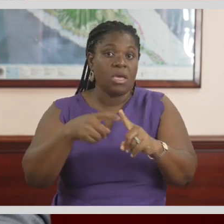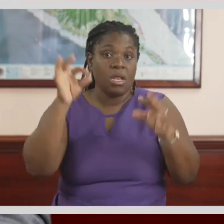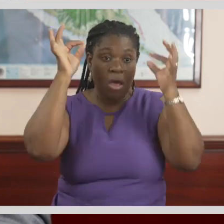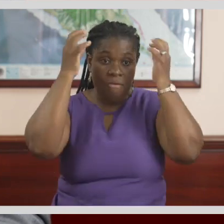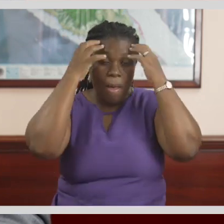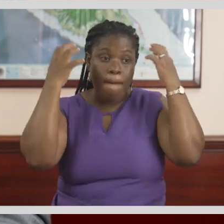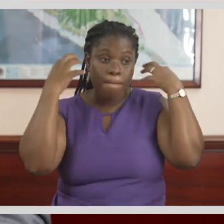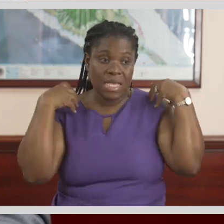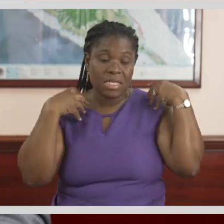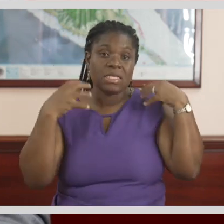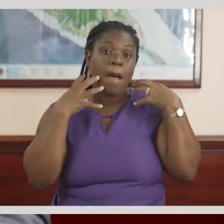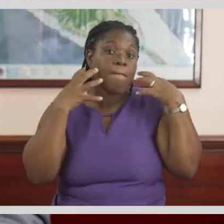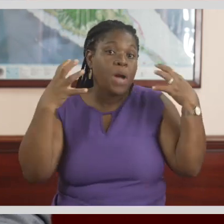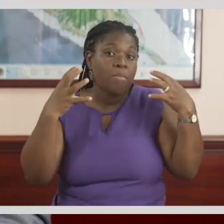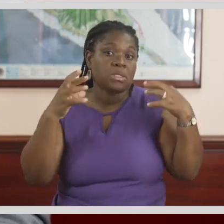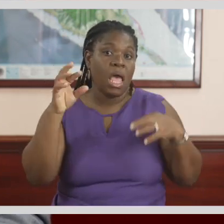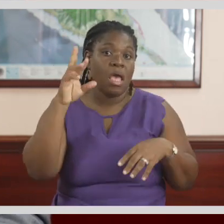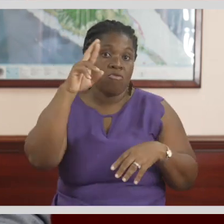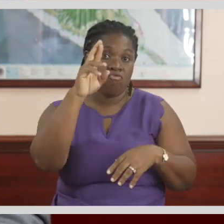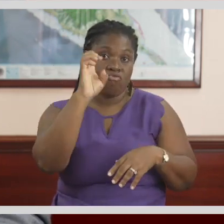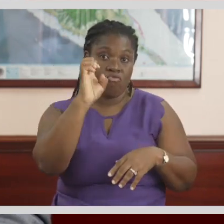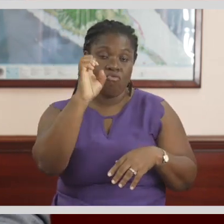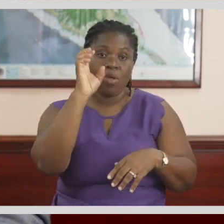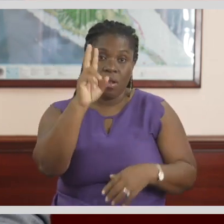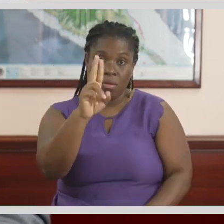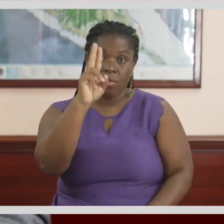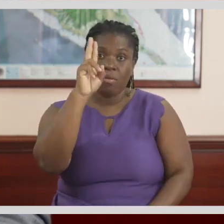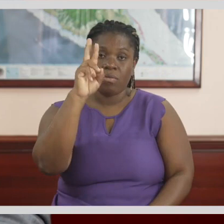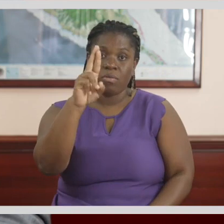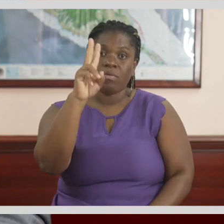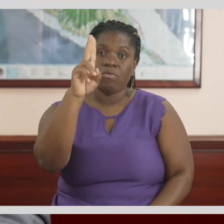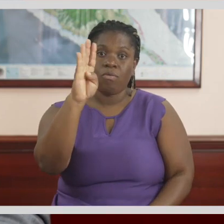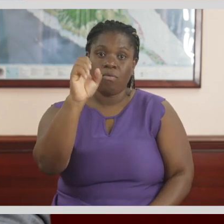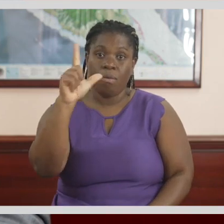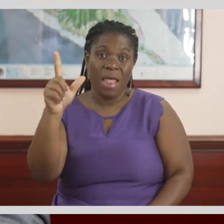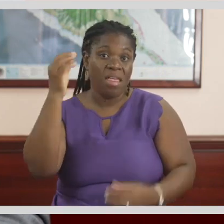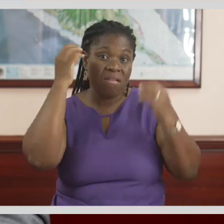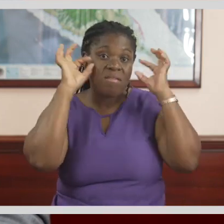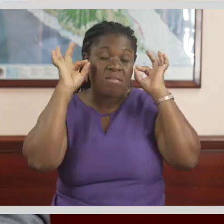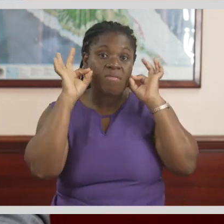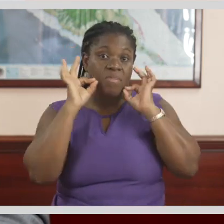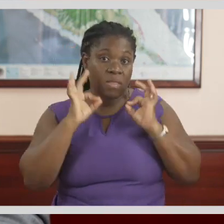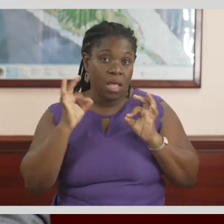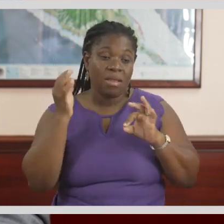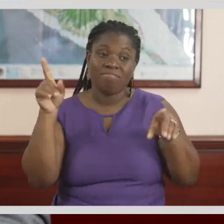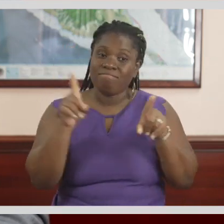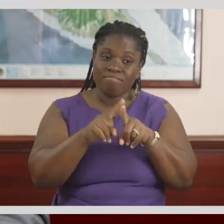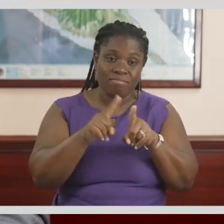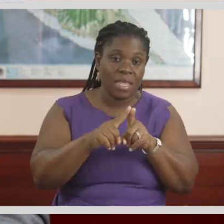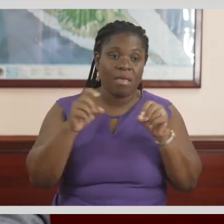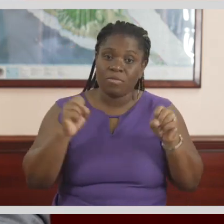measles, mumps, and rubella vaccine MMR1 and MMR2 have decreased in this